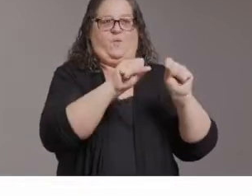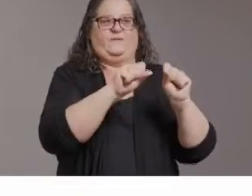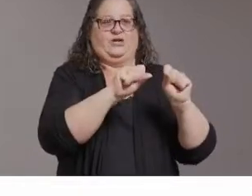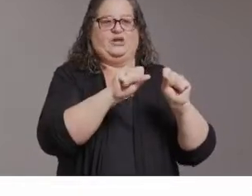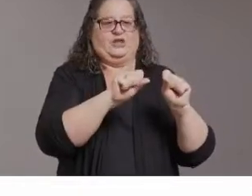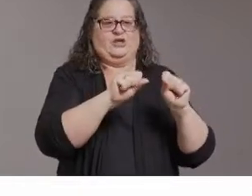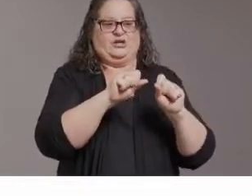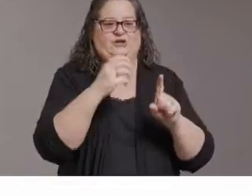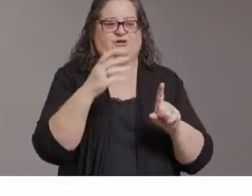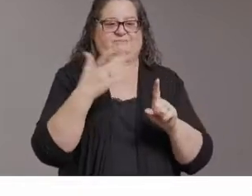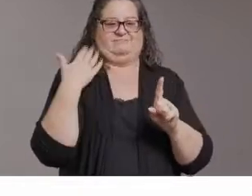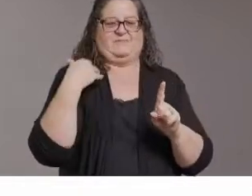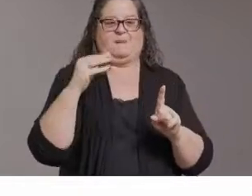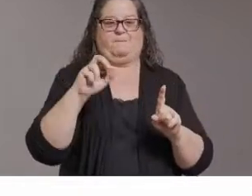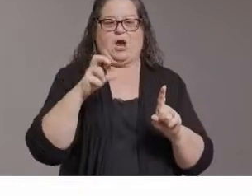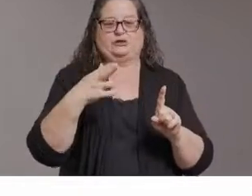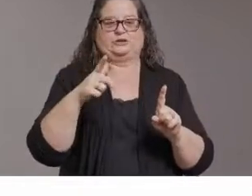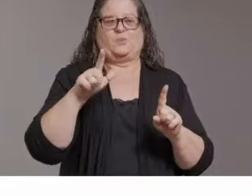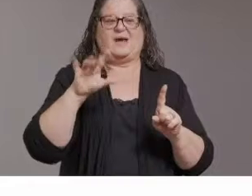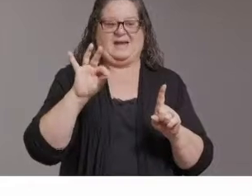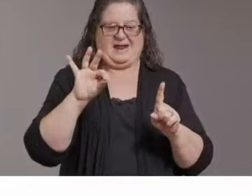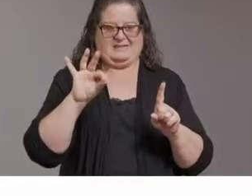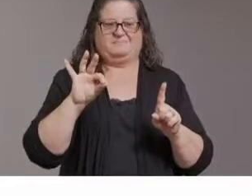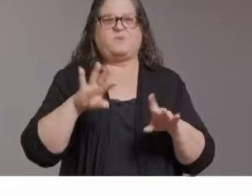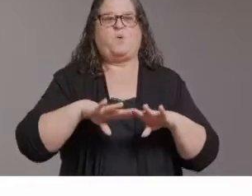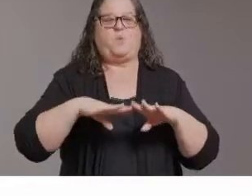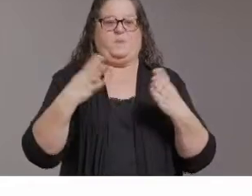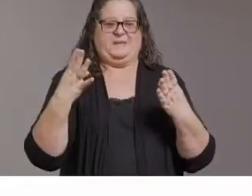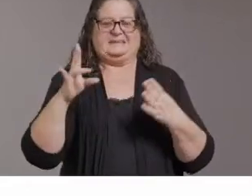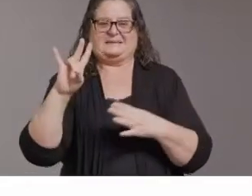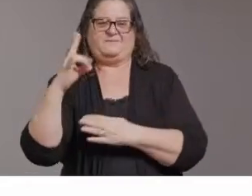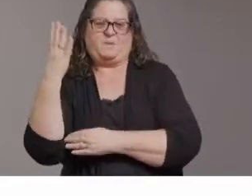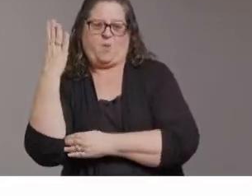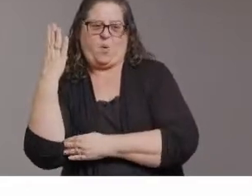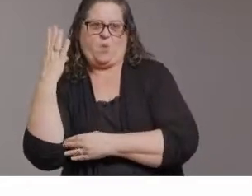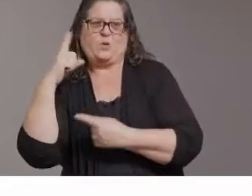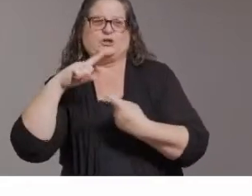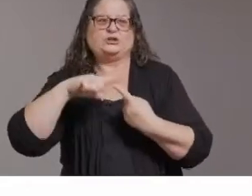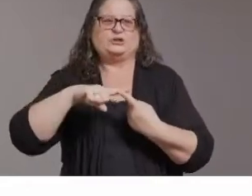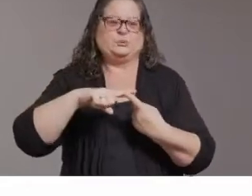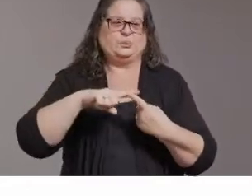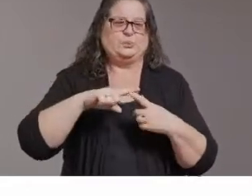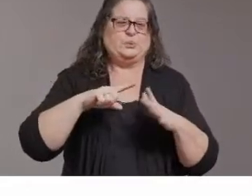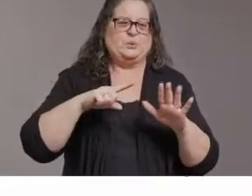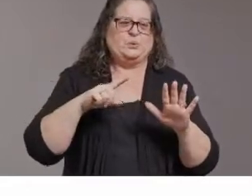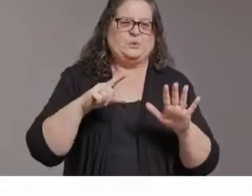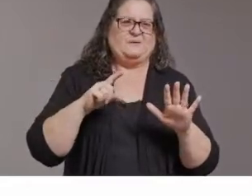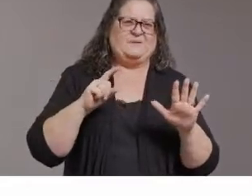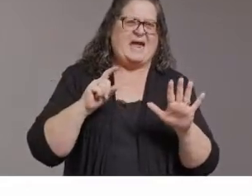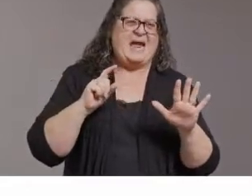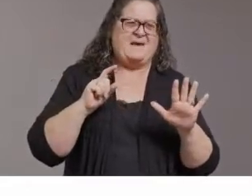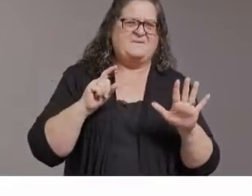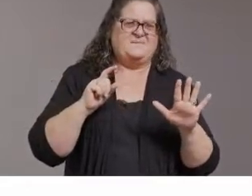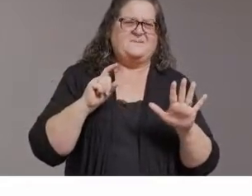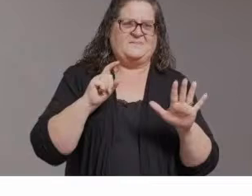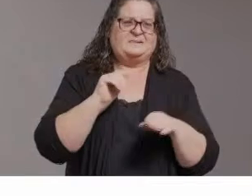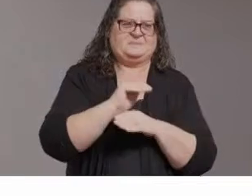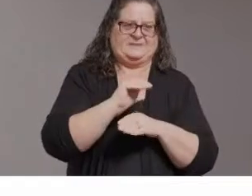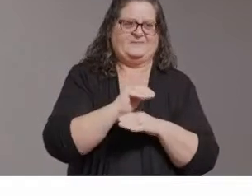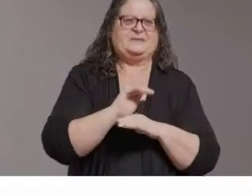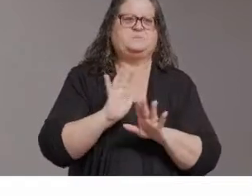open from 7 a.m. to 5 p.m. and have the capacity to offer up to 8,000 appointments per